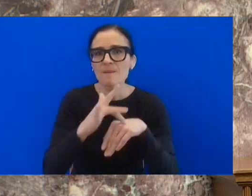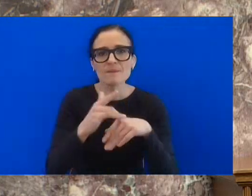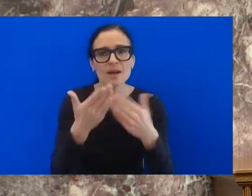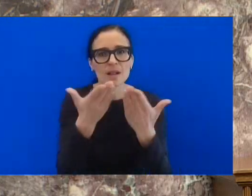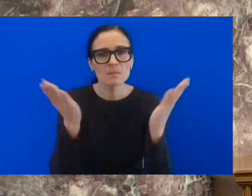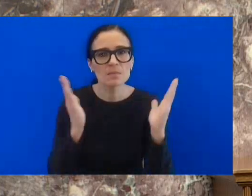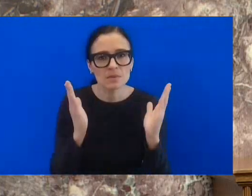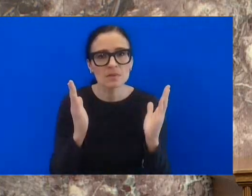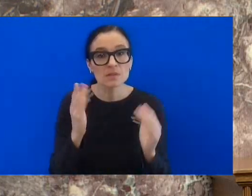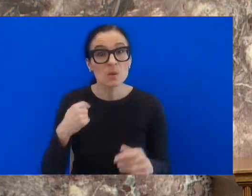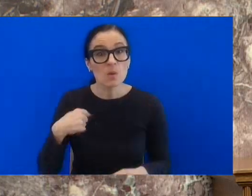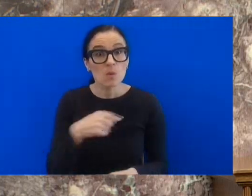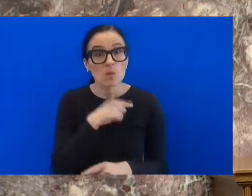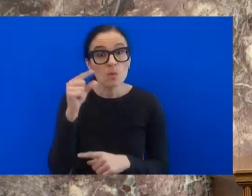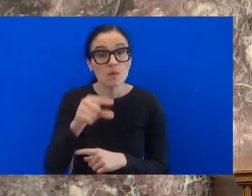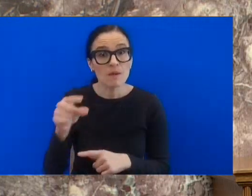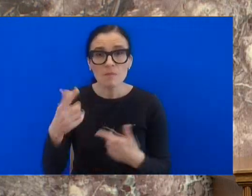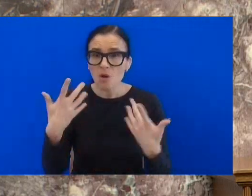context,